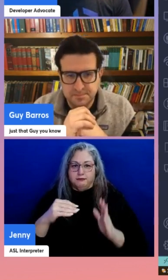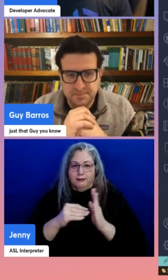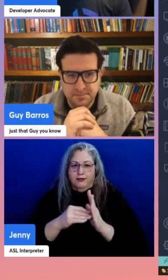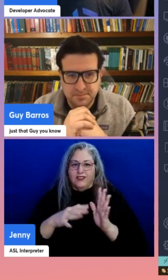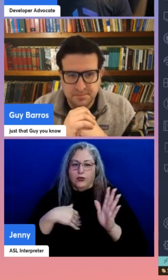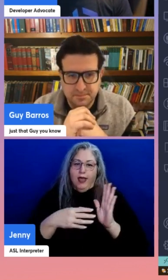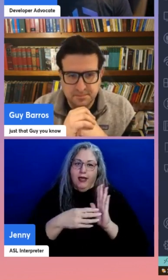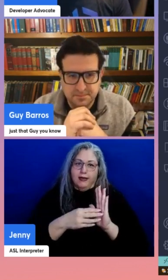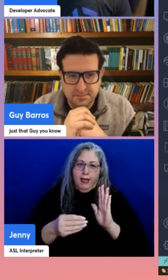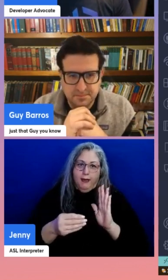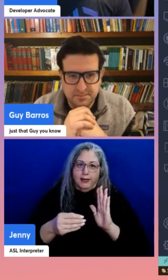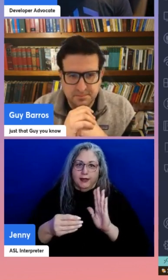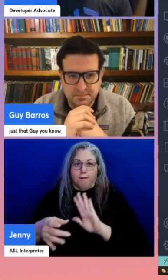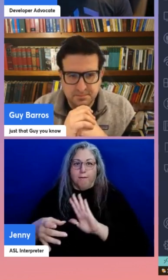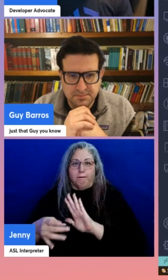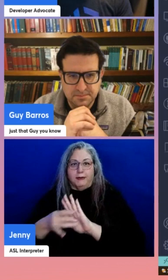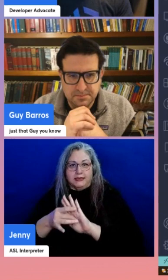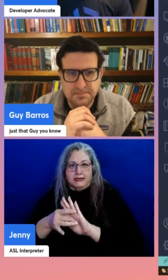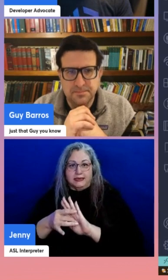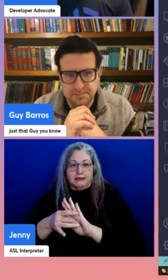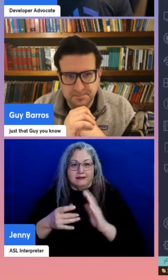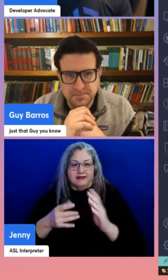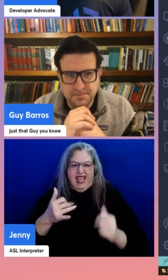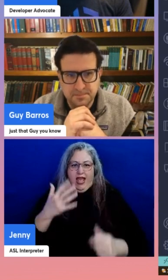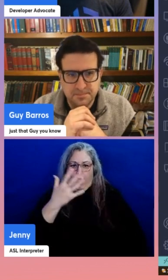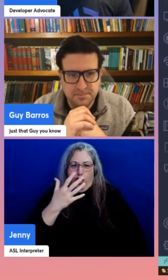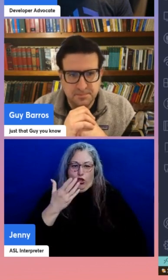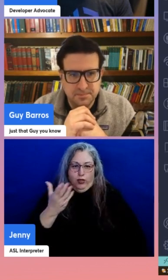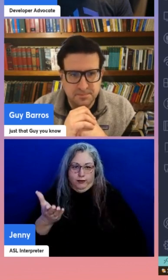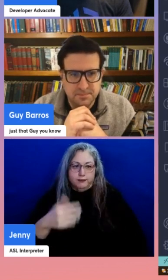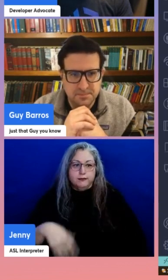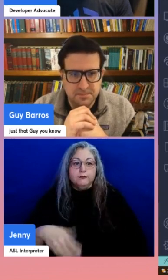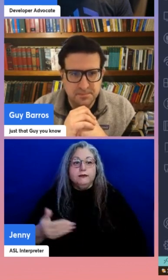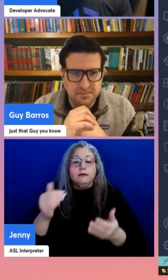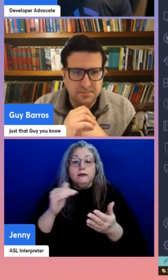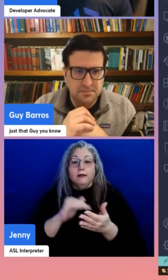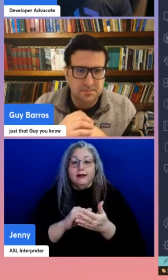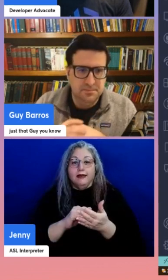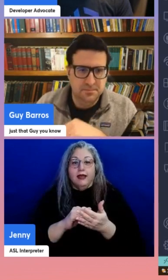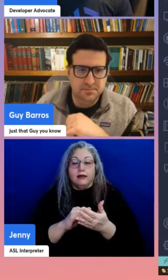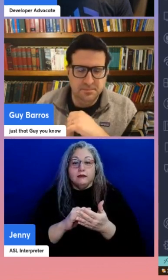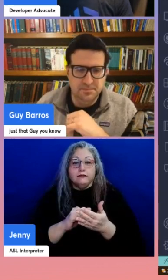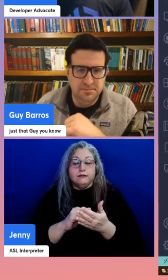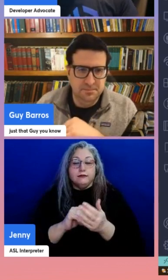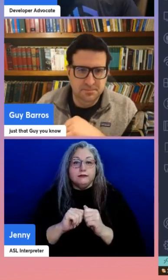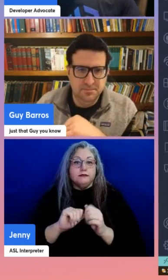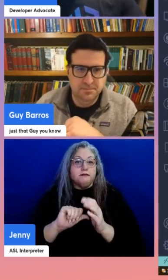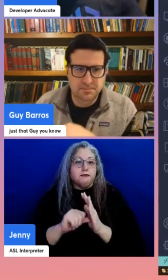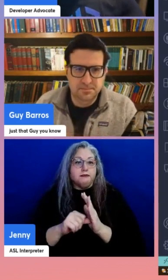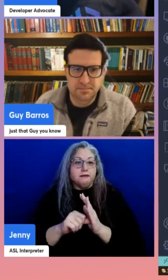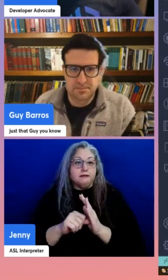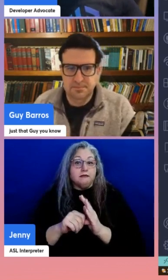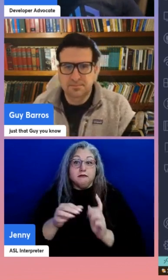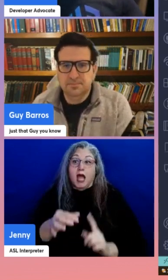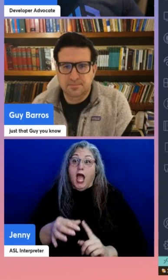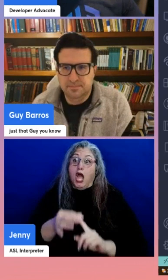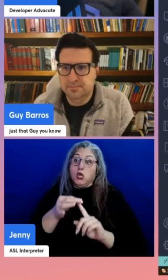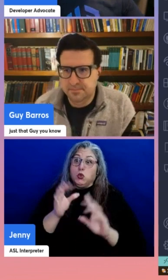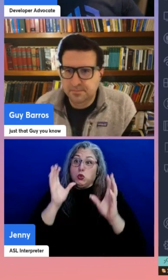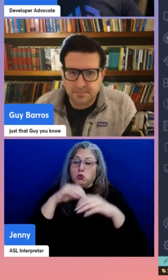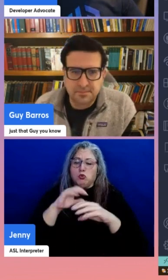pasta this, and it looks like this. So again, there's nothing unusual here. This is